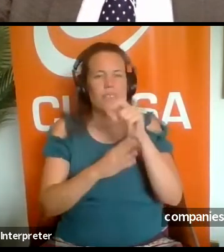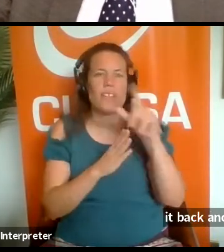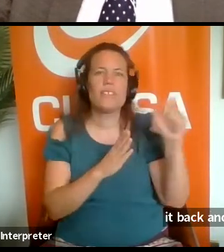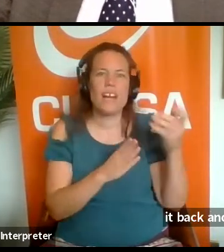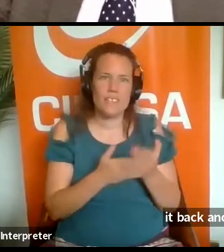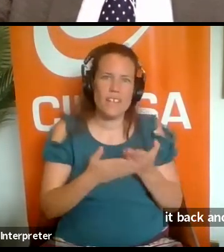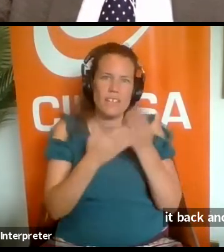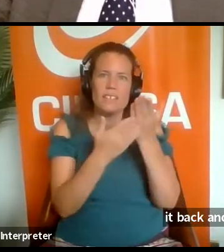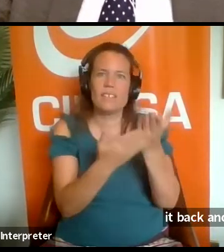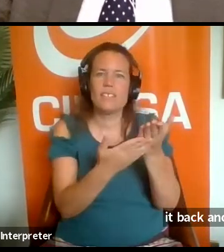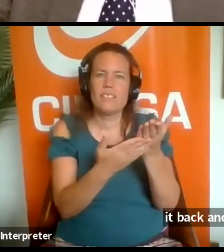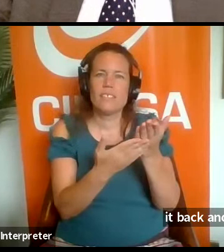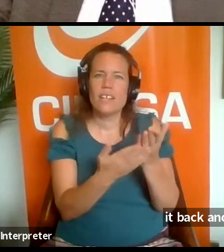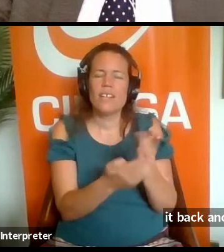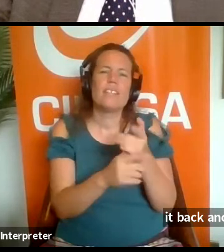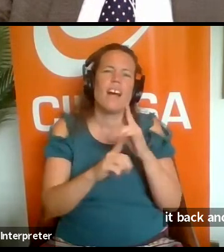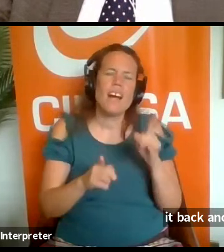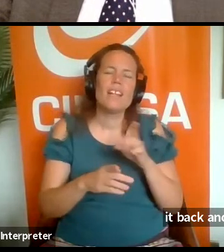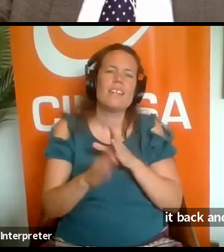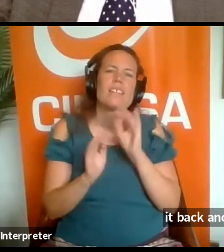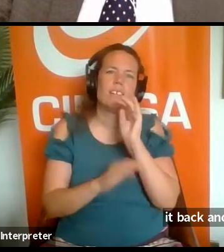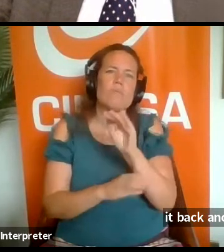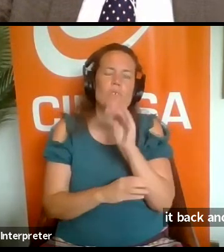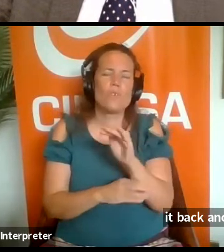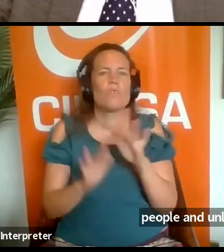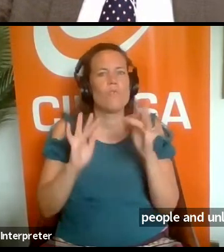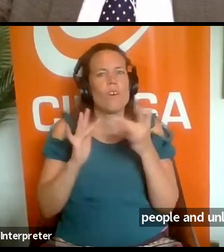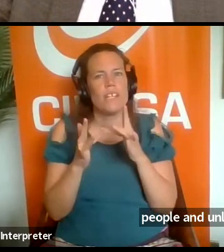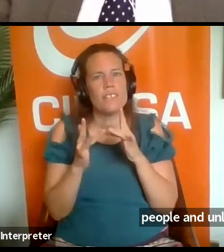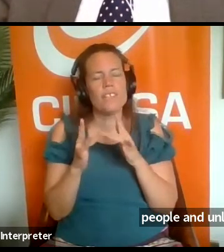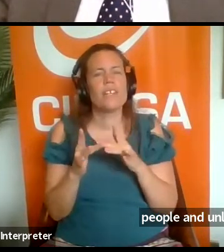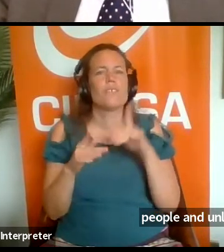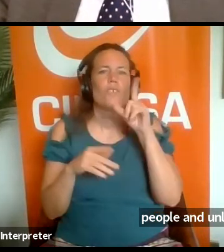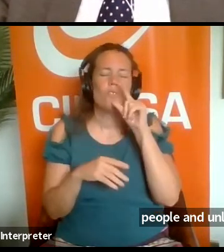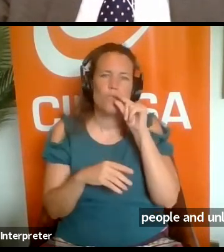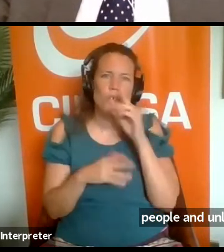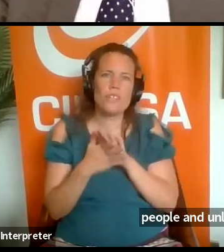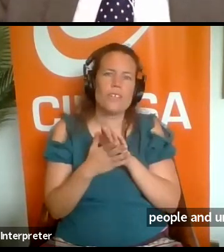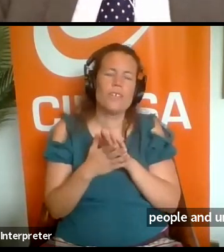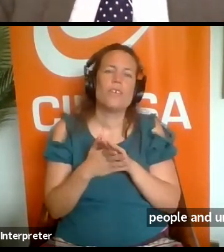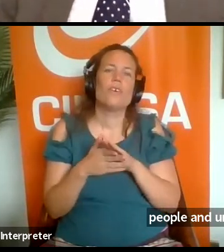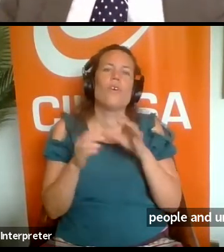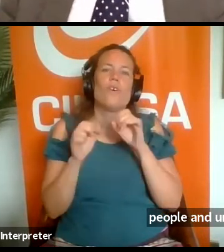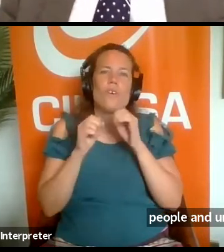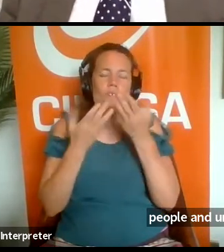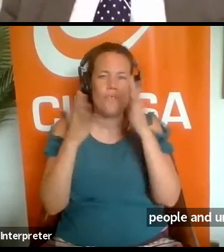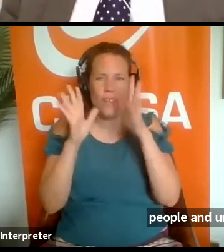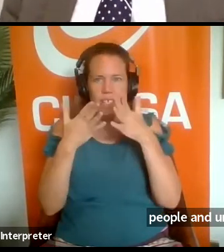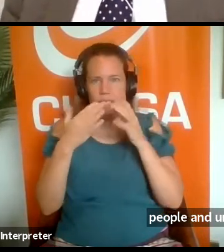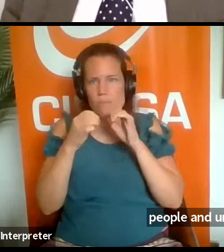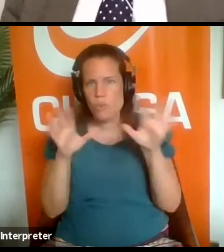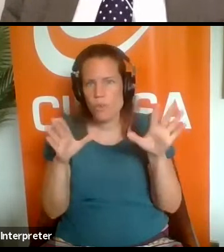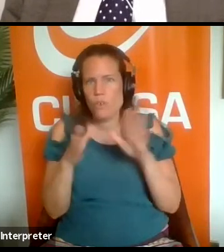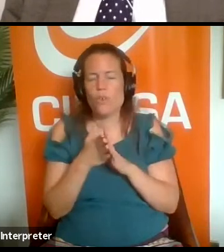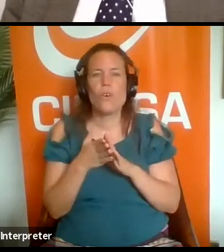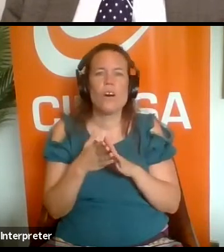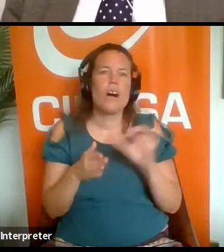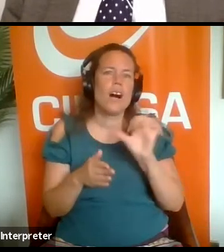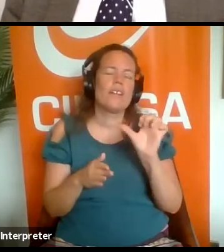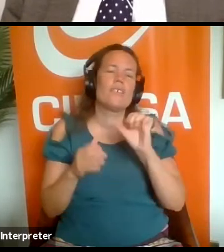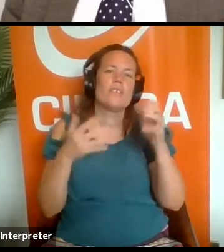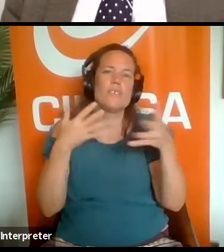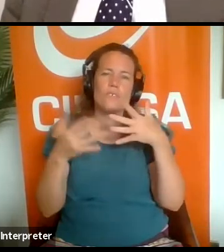somebody calls them up on the internet, or on Twitter and Facebook and other social media handles, it's not going to go down.